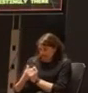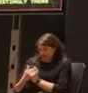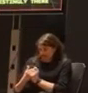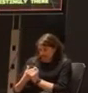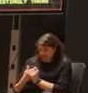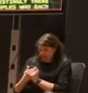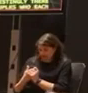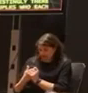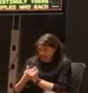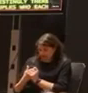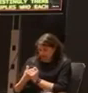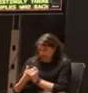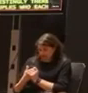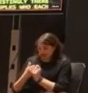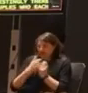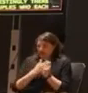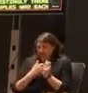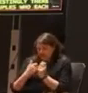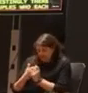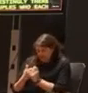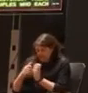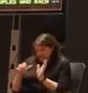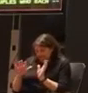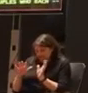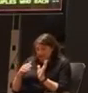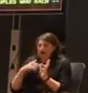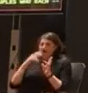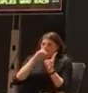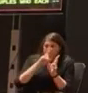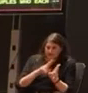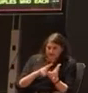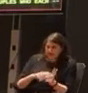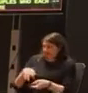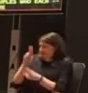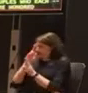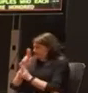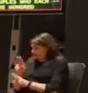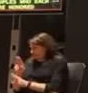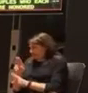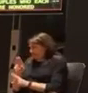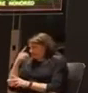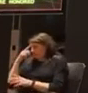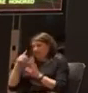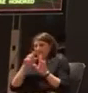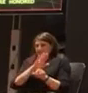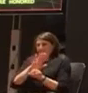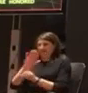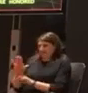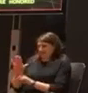who each are honored separately for their contributions.